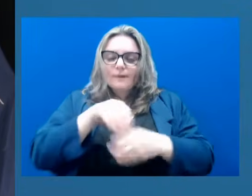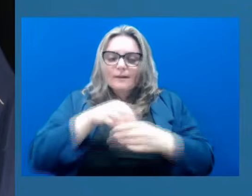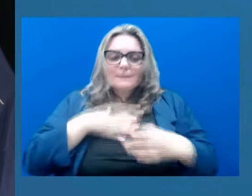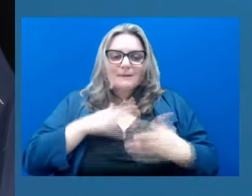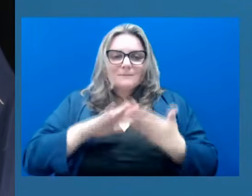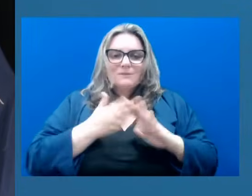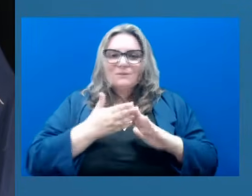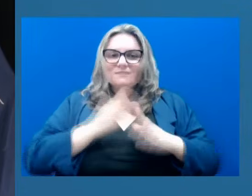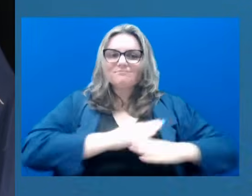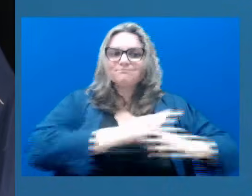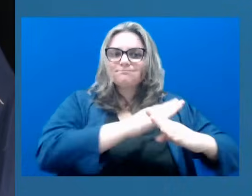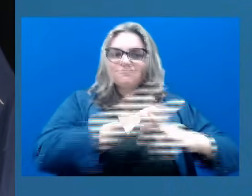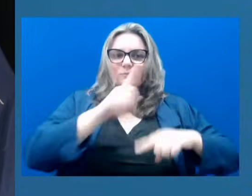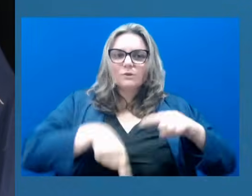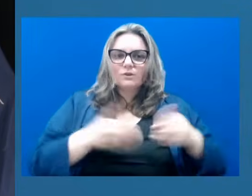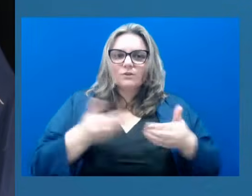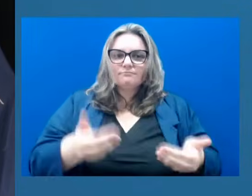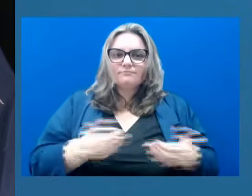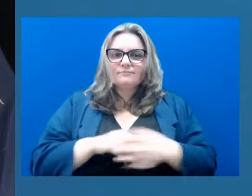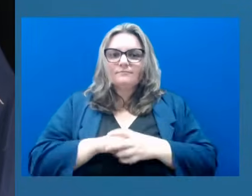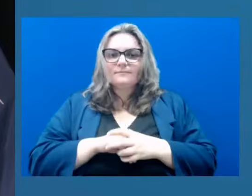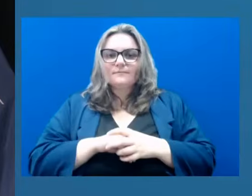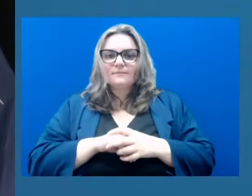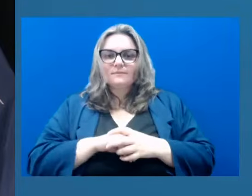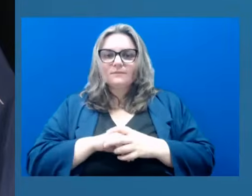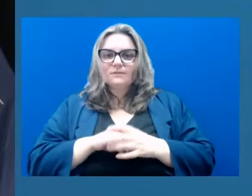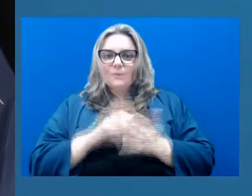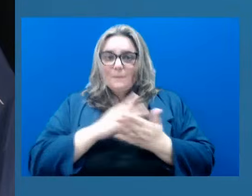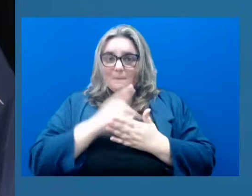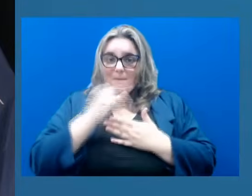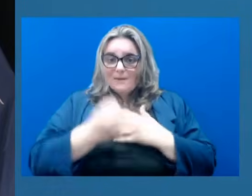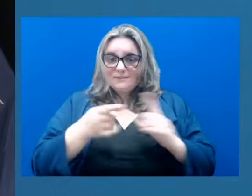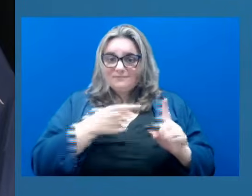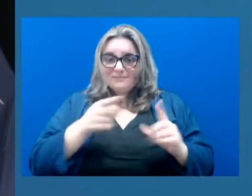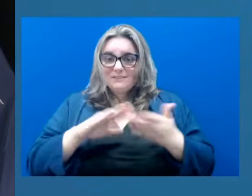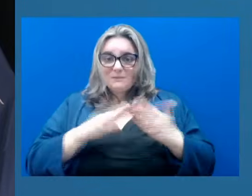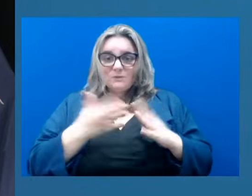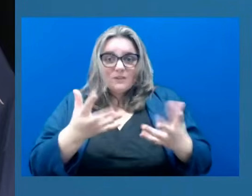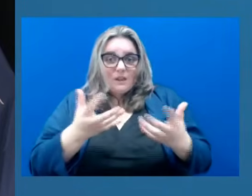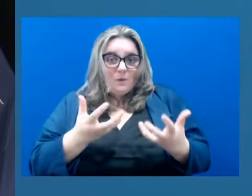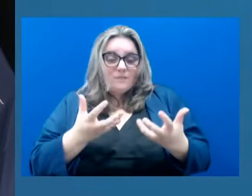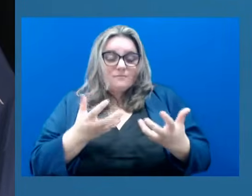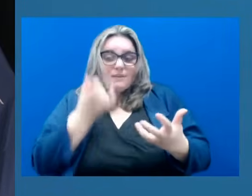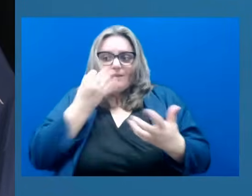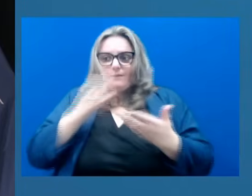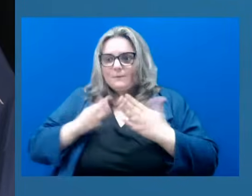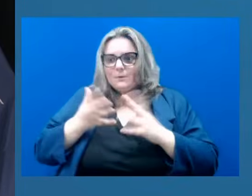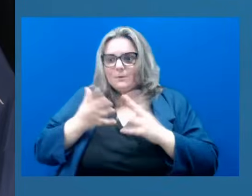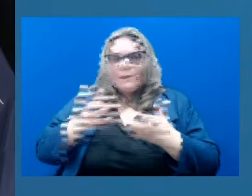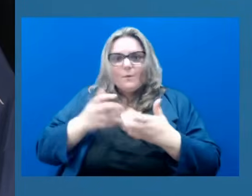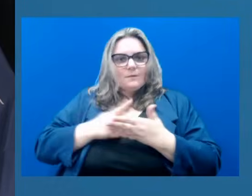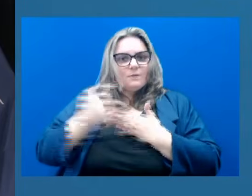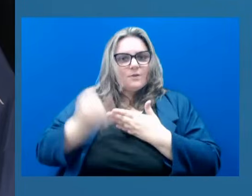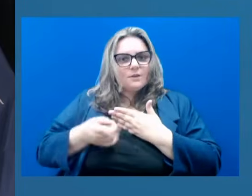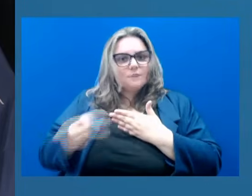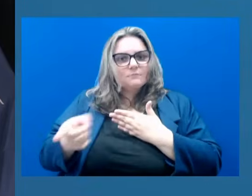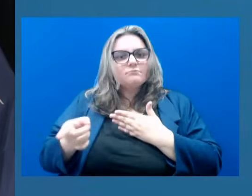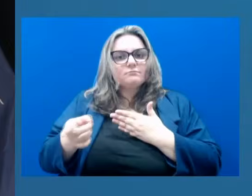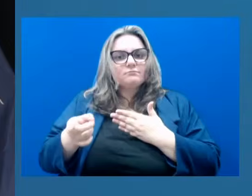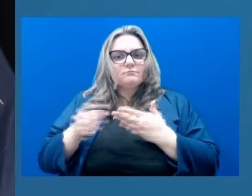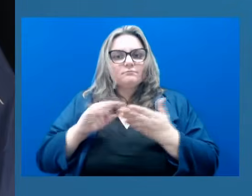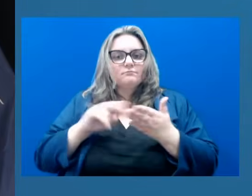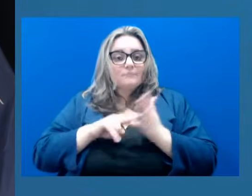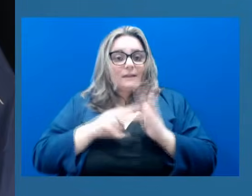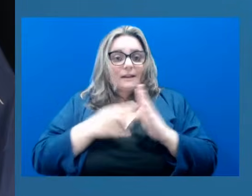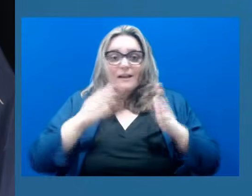that communities want, okay, this is not saying you have to do this, but if there's a community wants a project and it's housing, primarily housing,